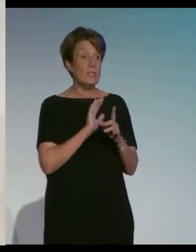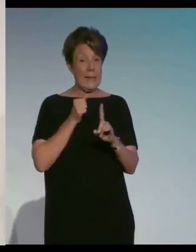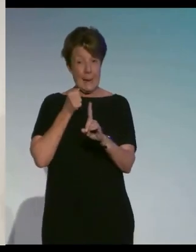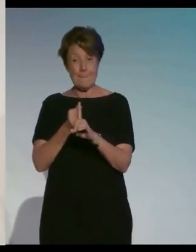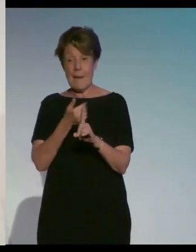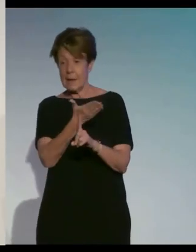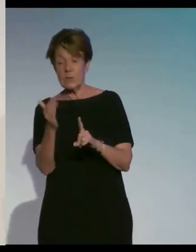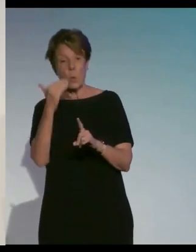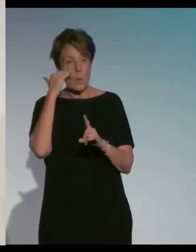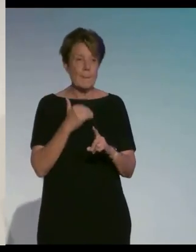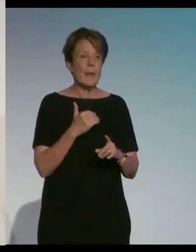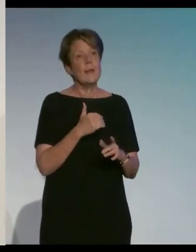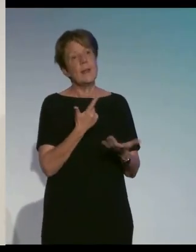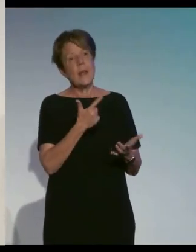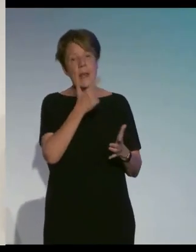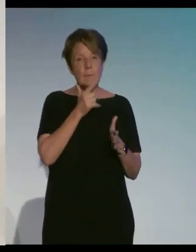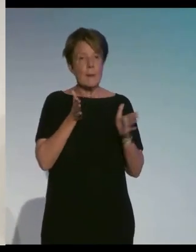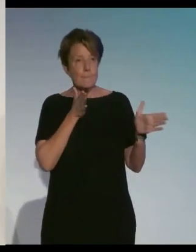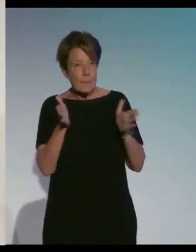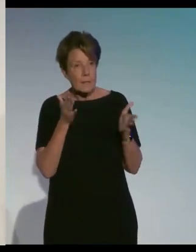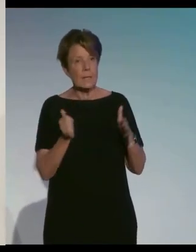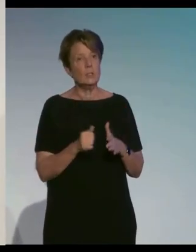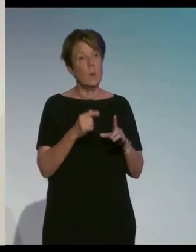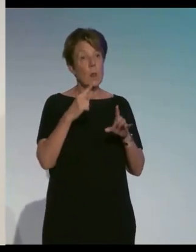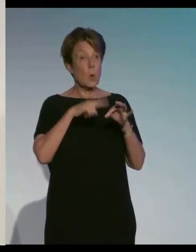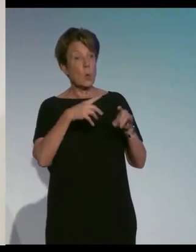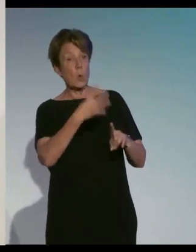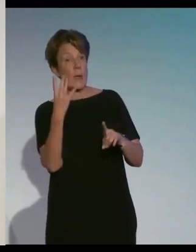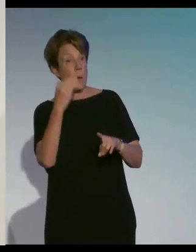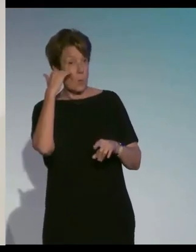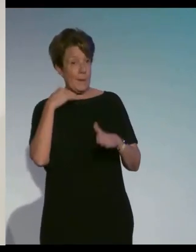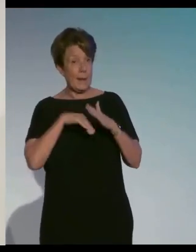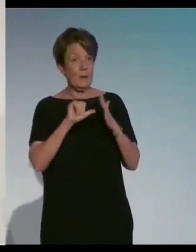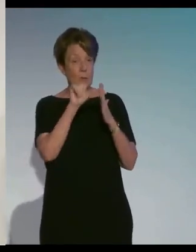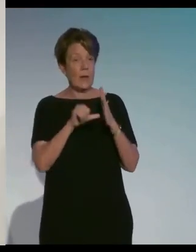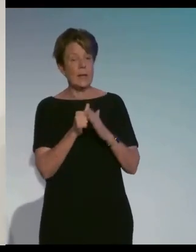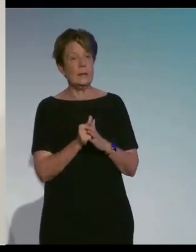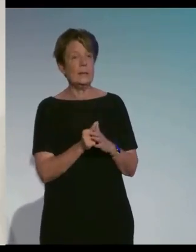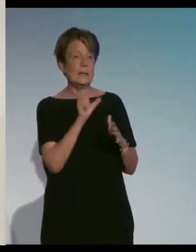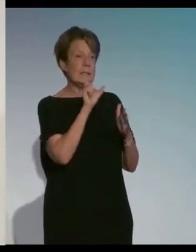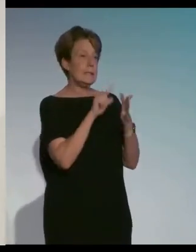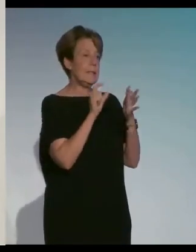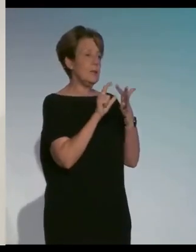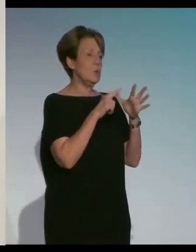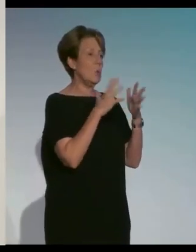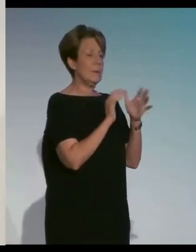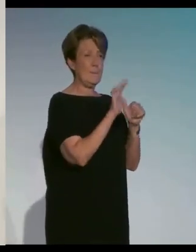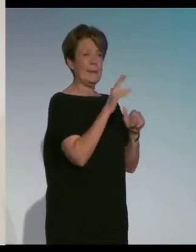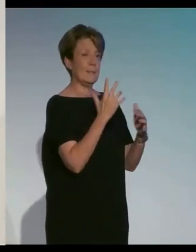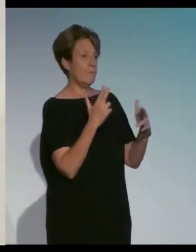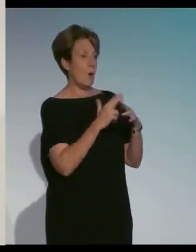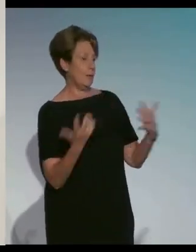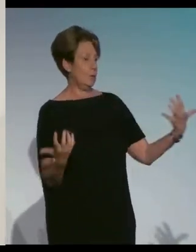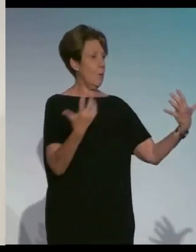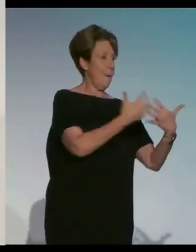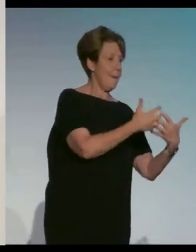Lanka, lesbian, bisexual, queer women in Sri Lanka, CEDAW was the next best thing, not the next best thing, but the best thing for us to,